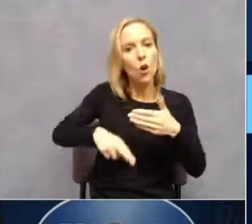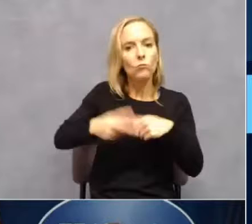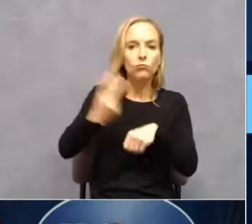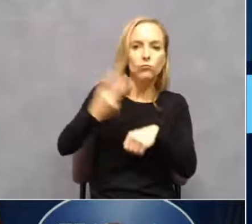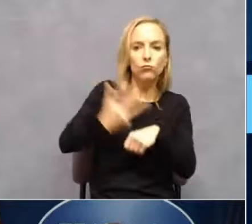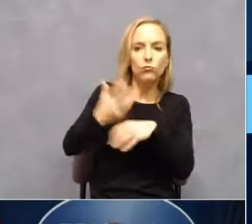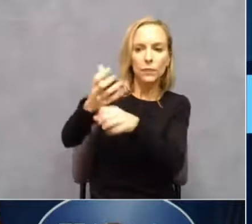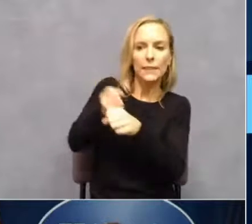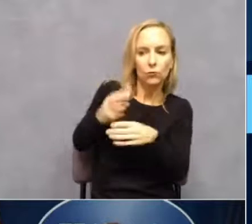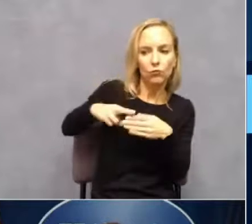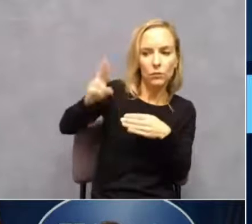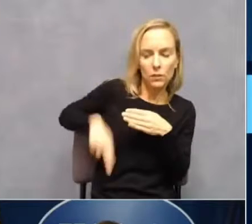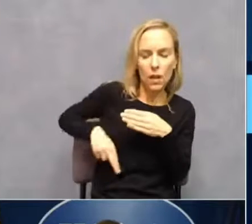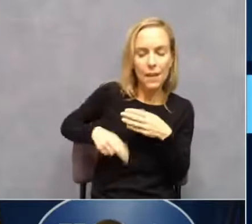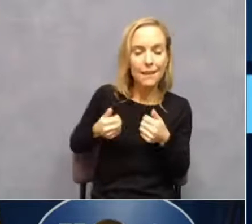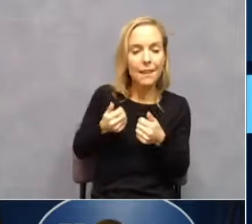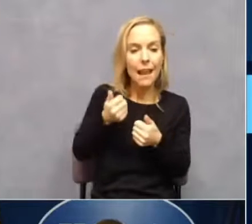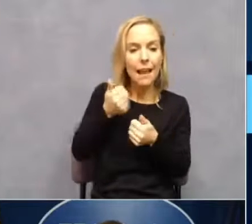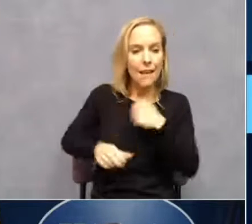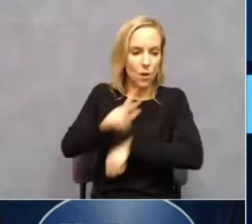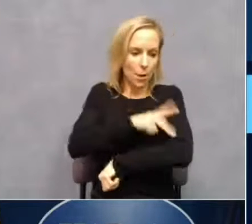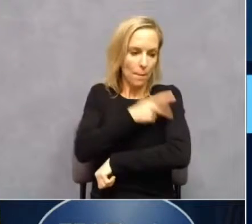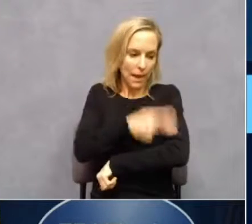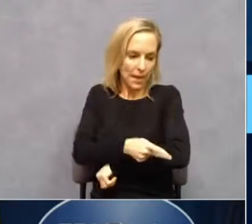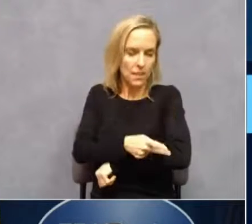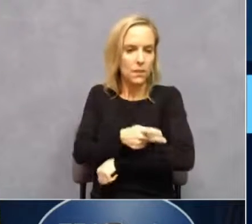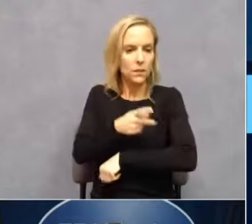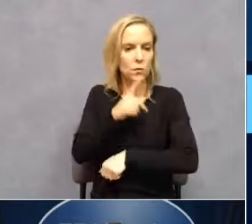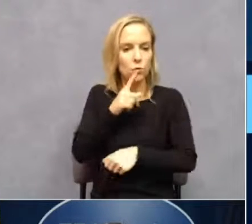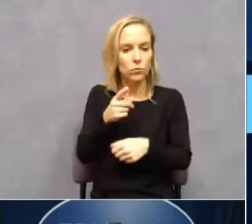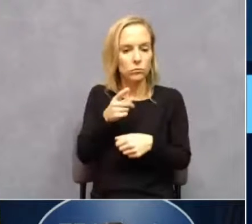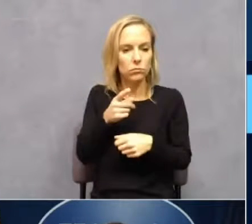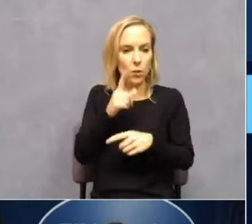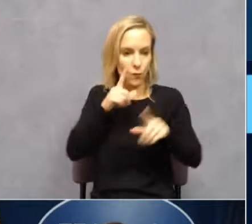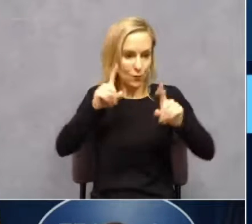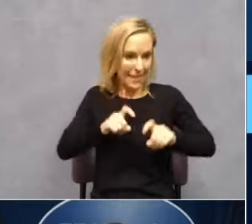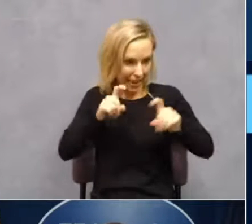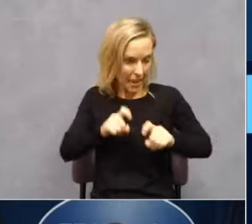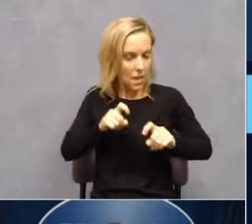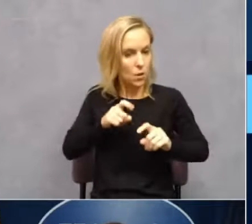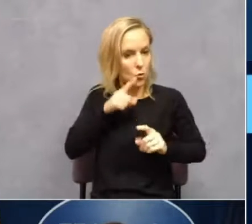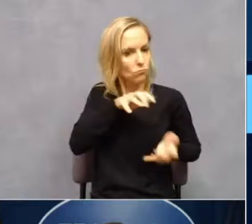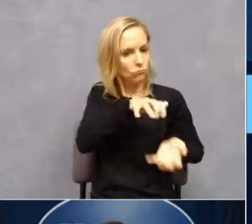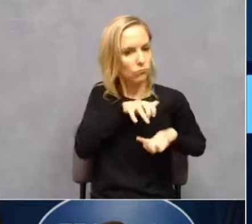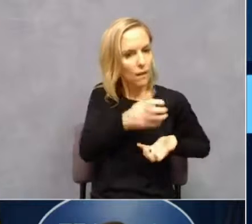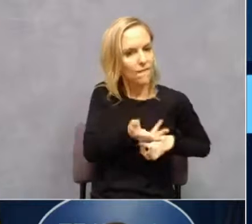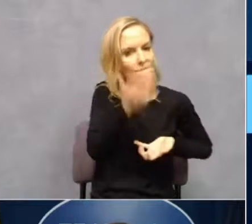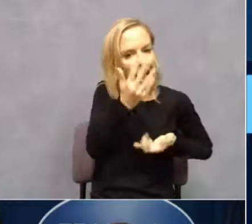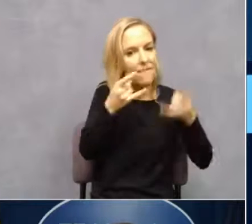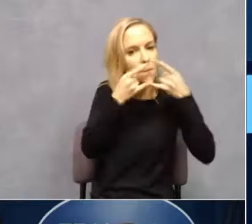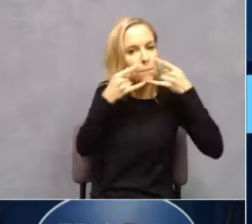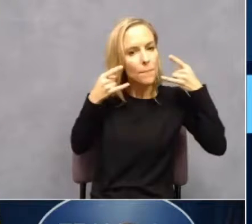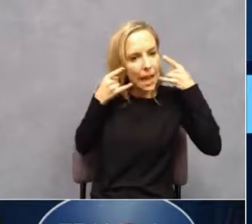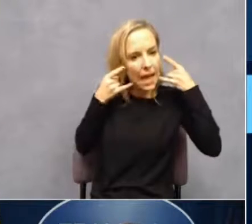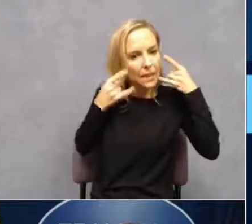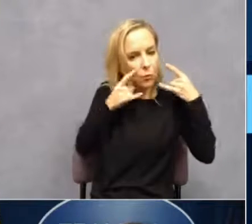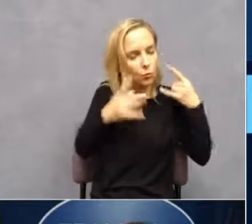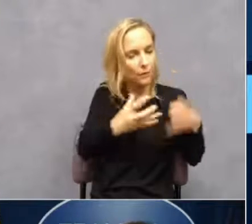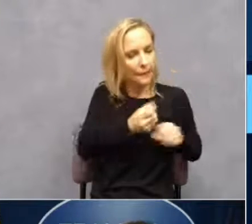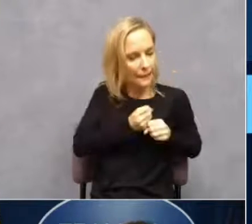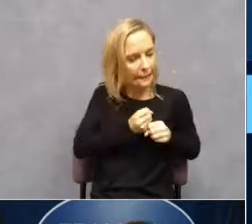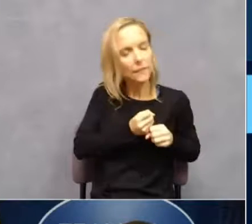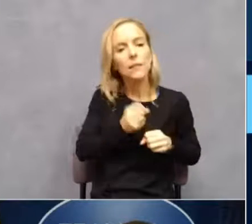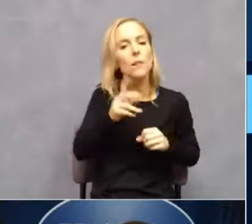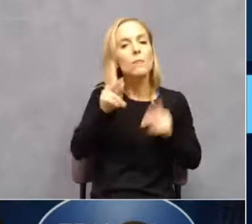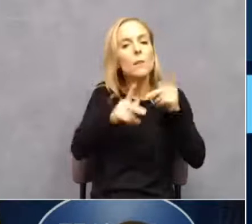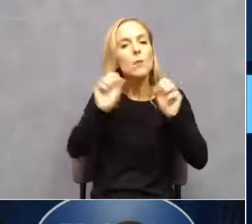who is tested will receive a pack with 5 cloth masks provided by the U.S. Department of Health and Human Services. People can register for